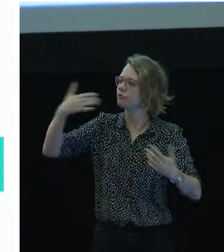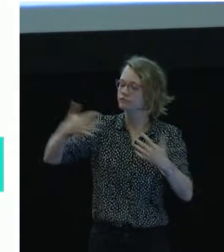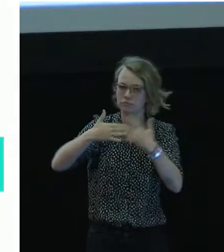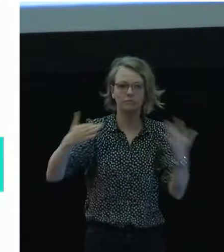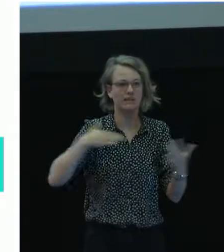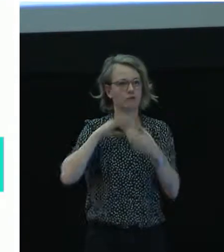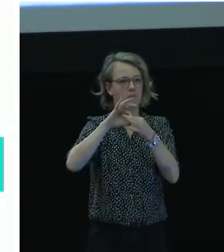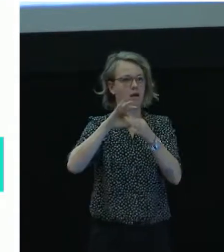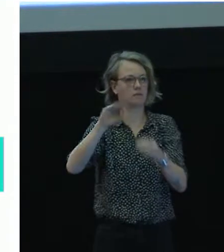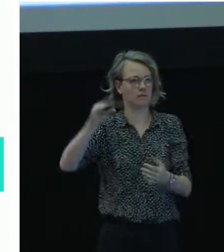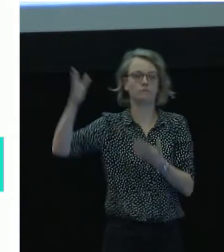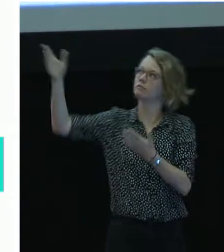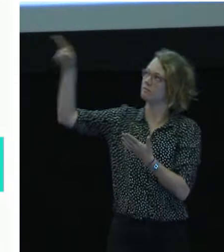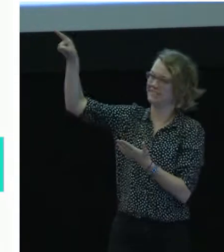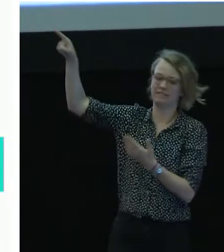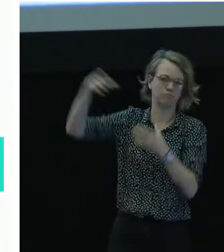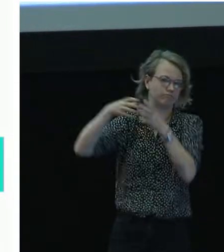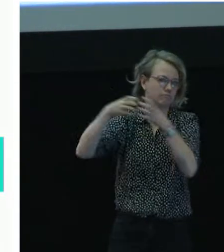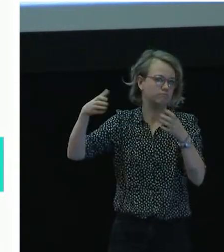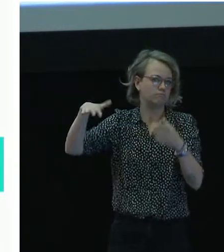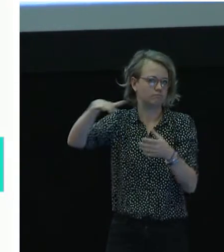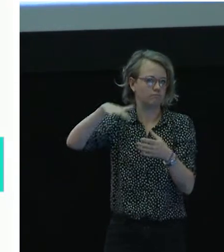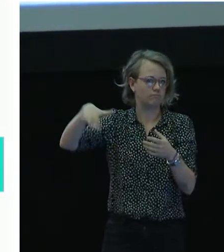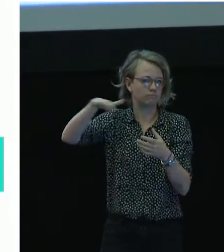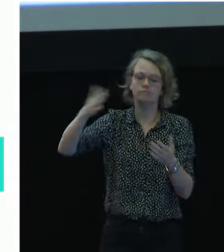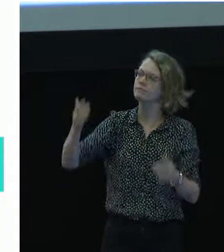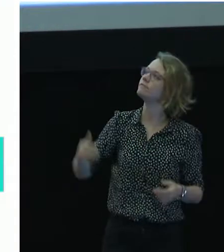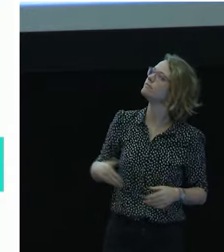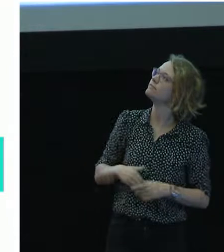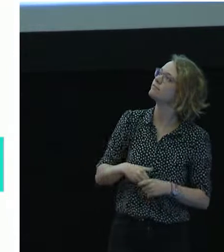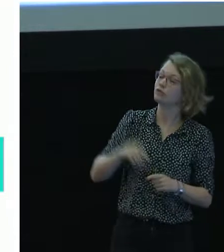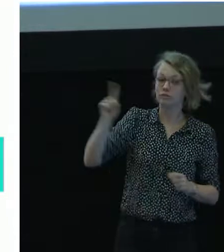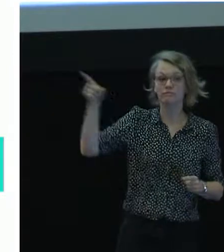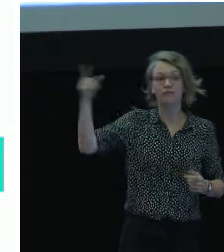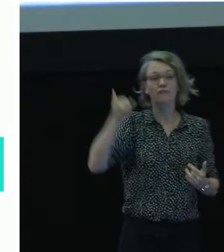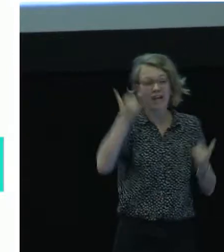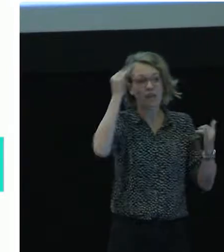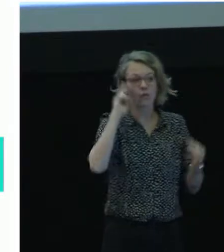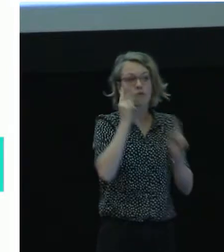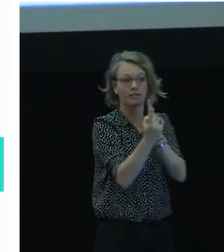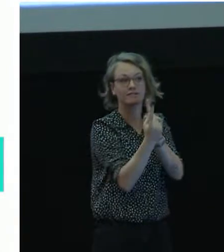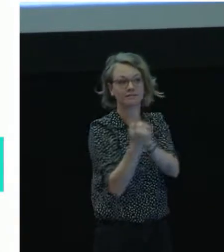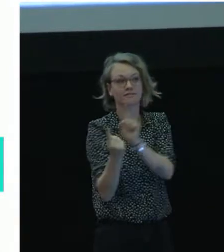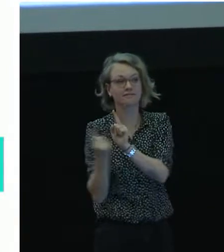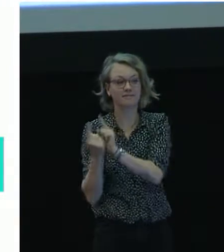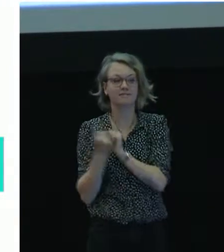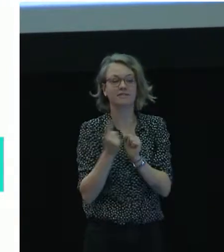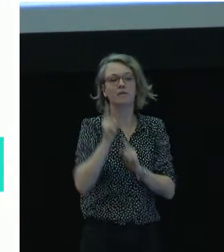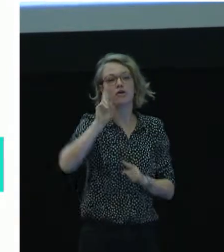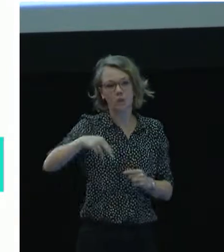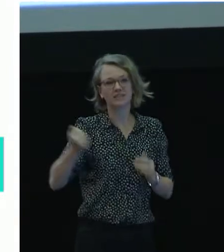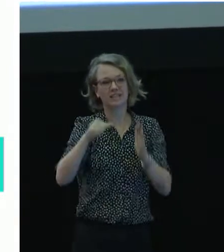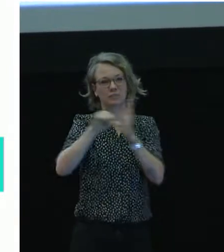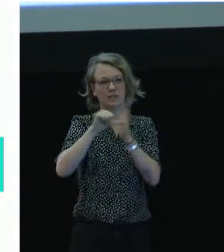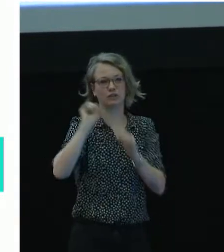person in the Netherlands has to do with this company, with this agency. So they interact